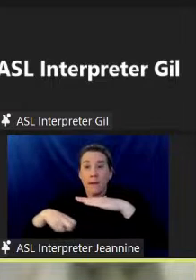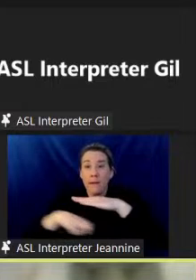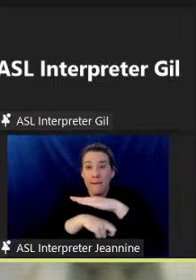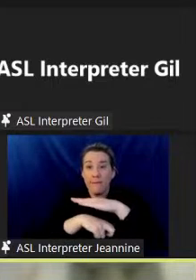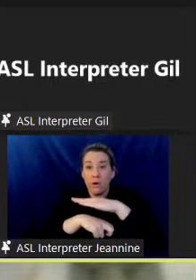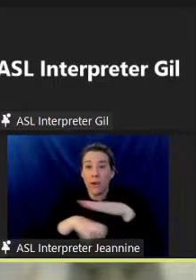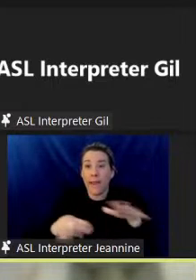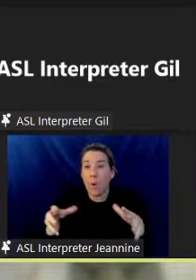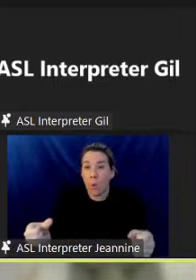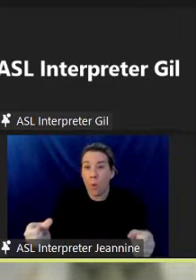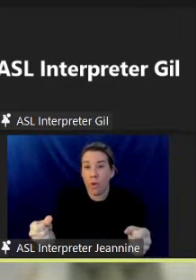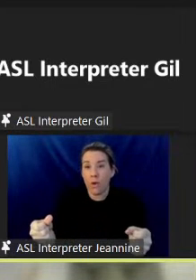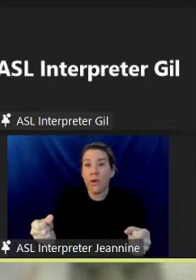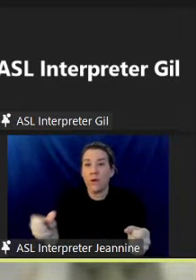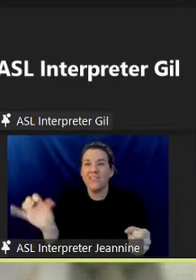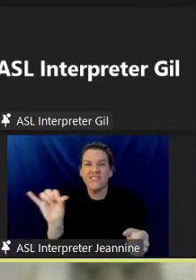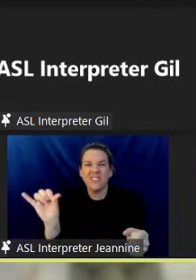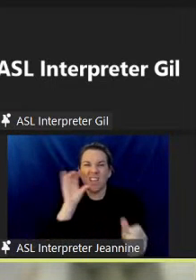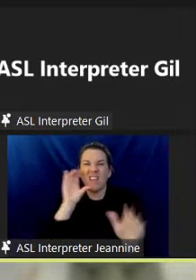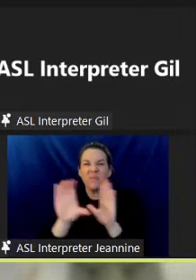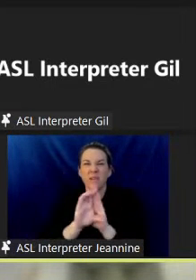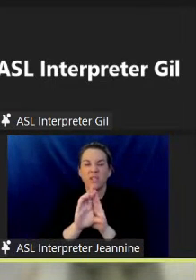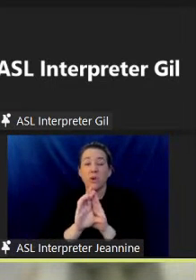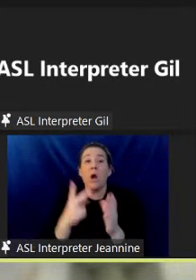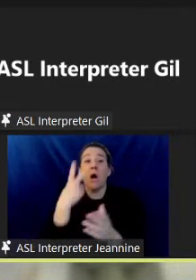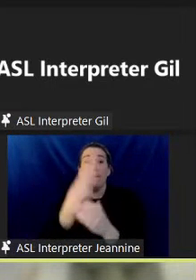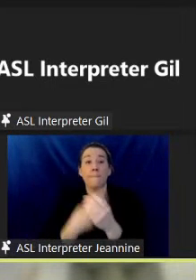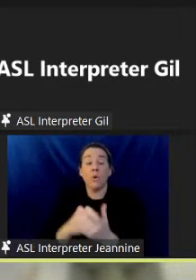picture. On both of the campuses,